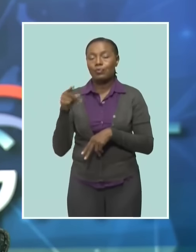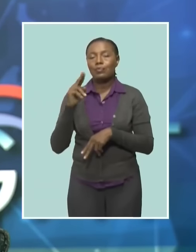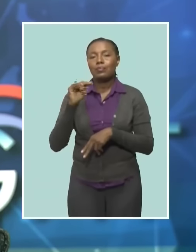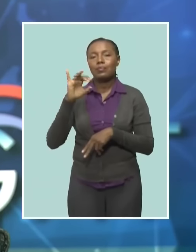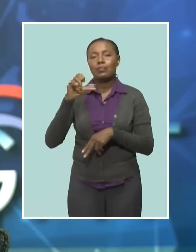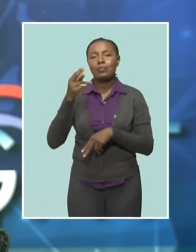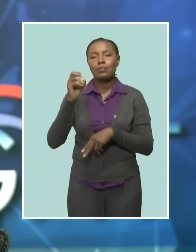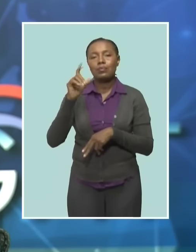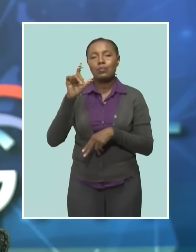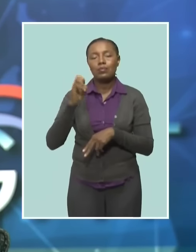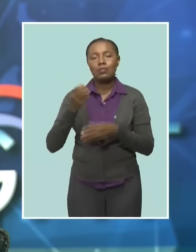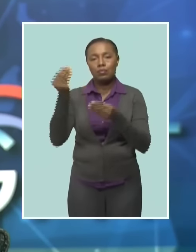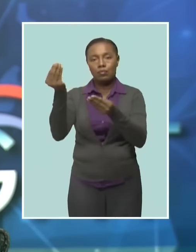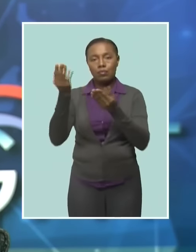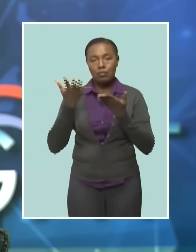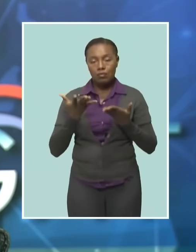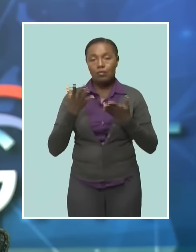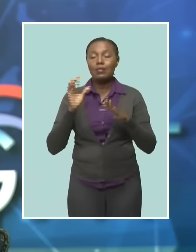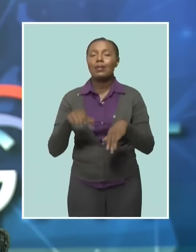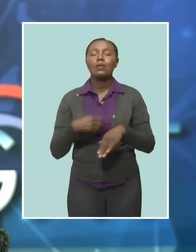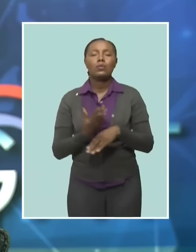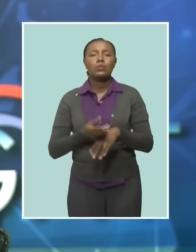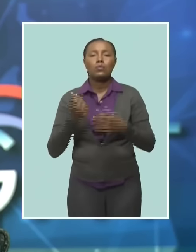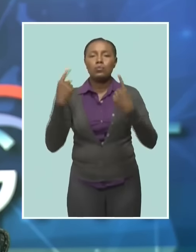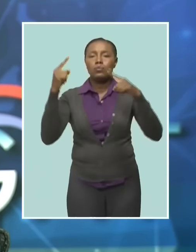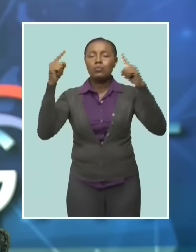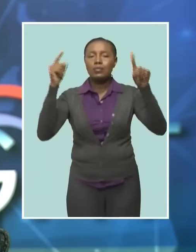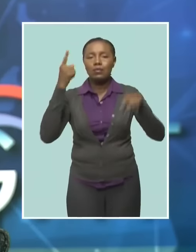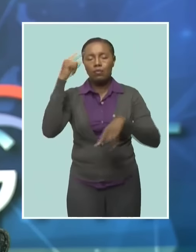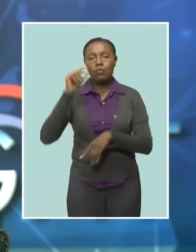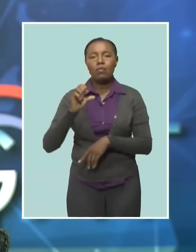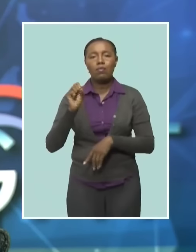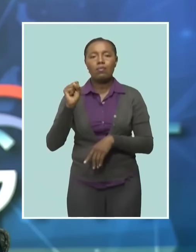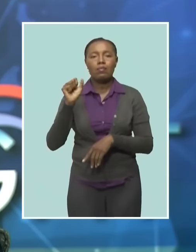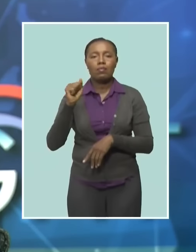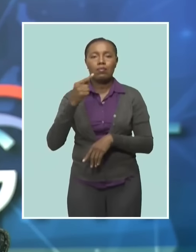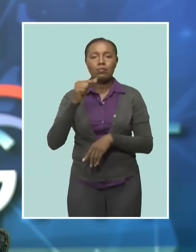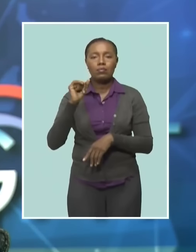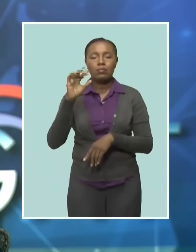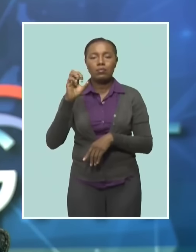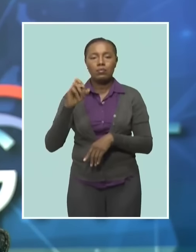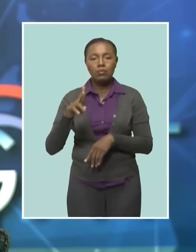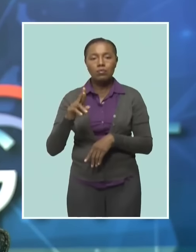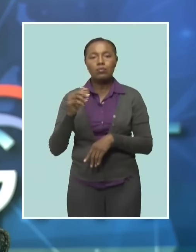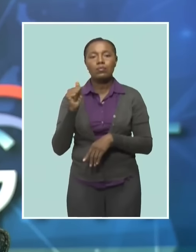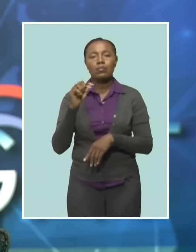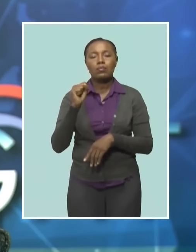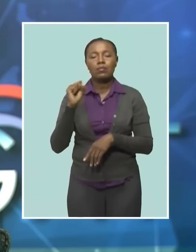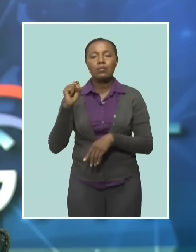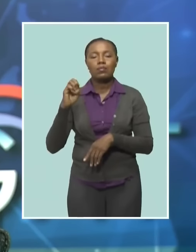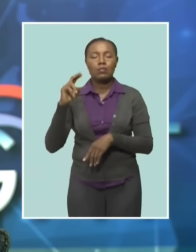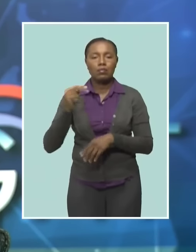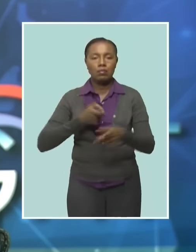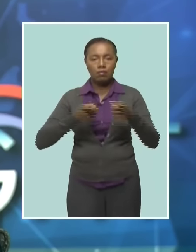the business report it was also a successful year for Sagicor Asset Management Incorporated.